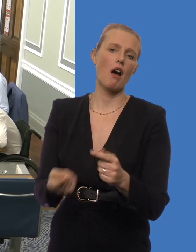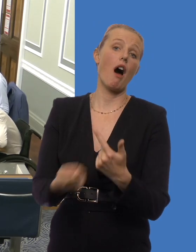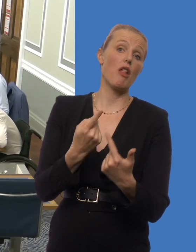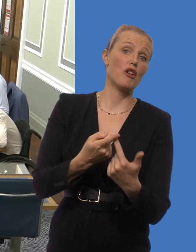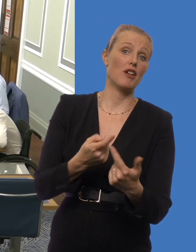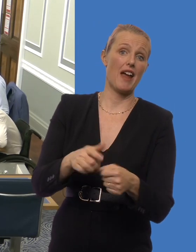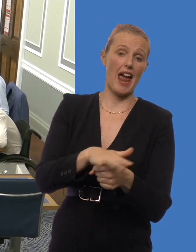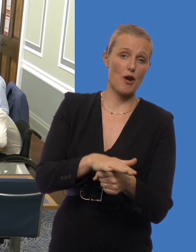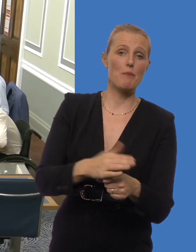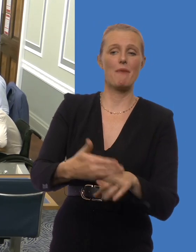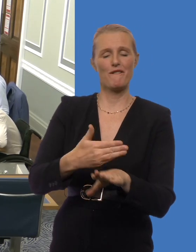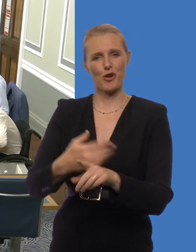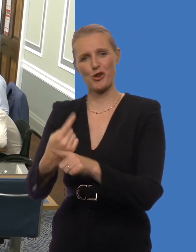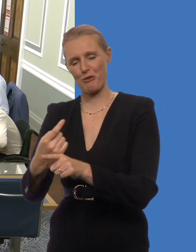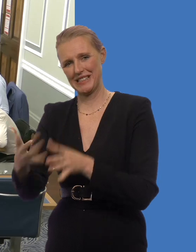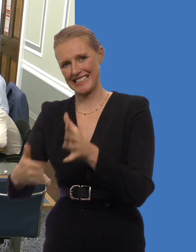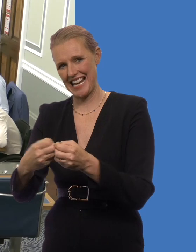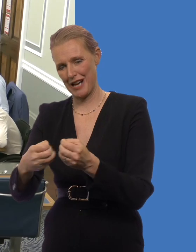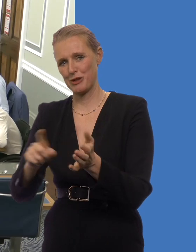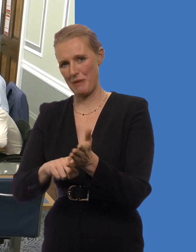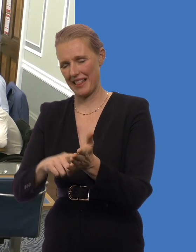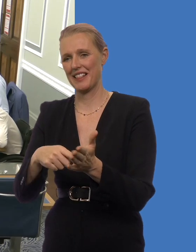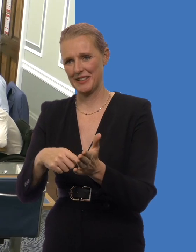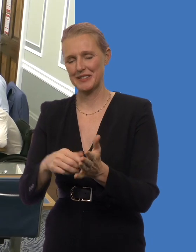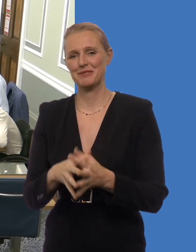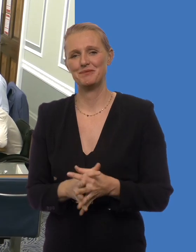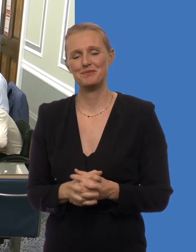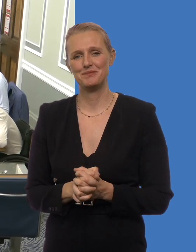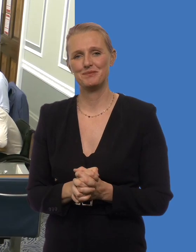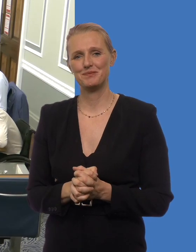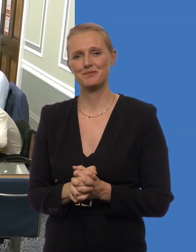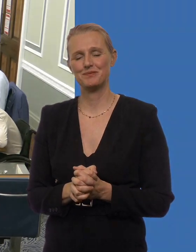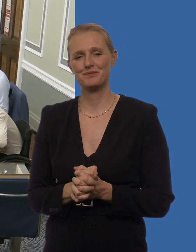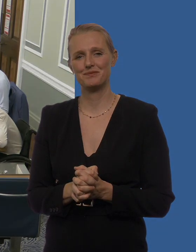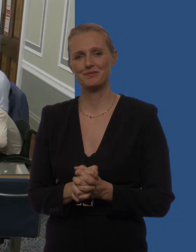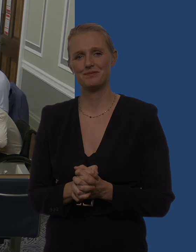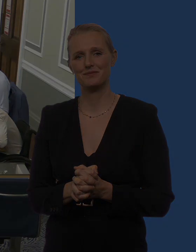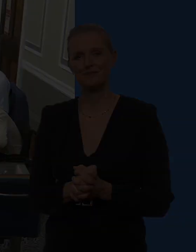Minister. So, if I could ask, we'll get the Minister.